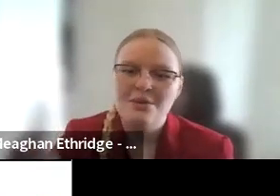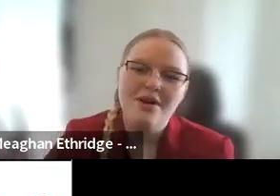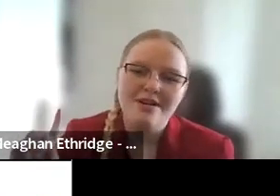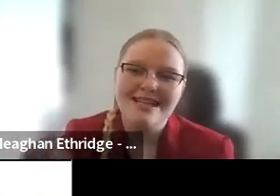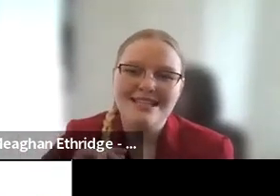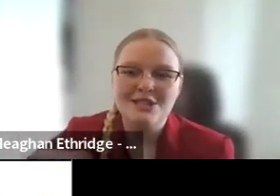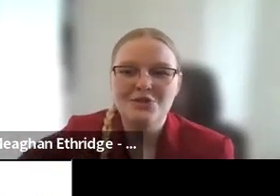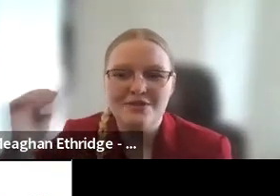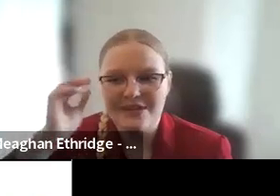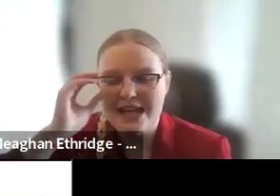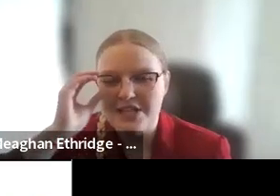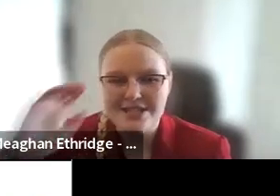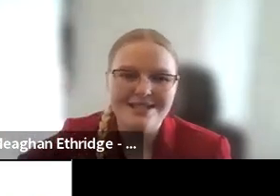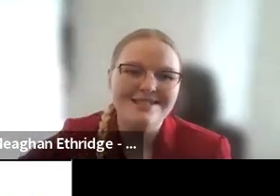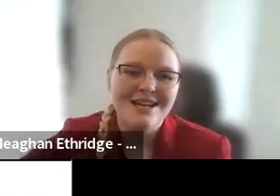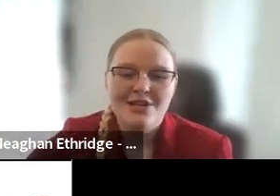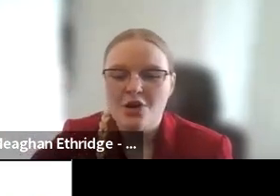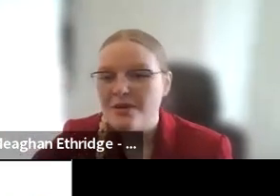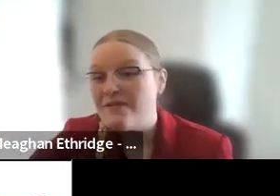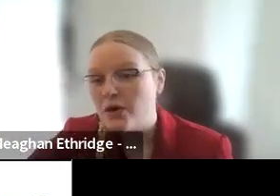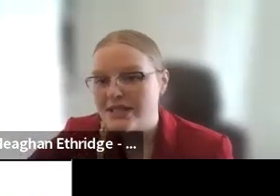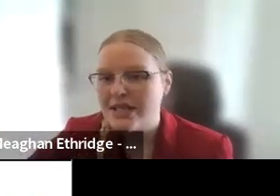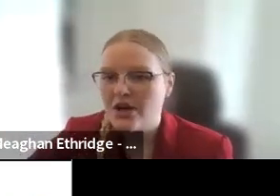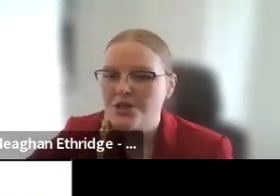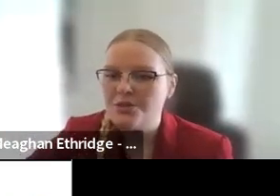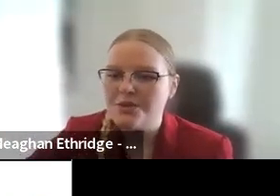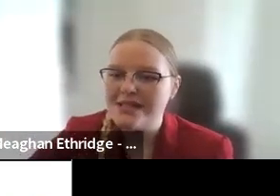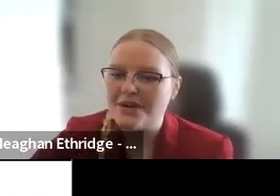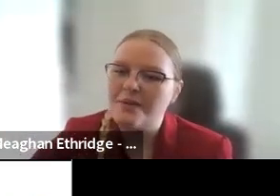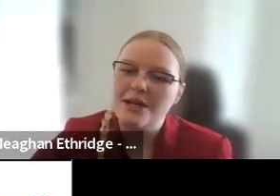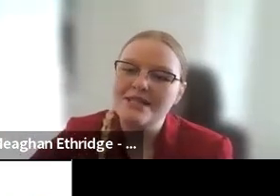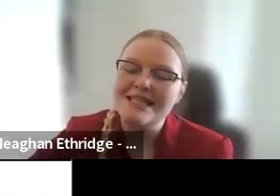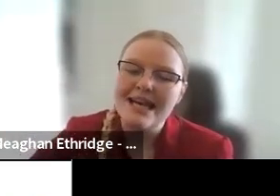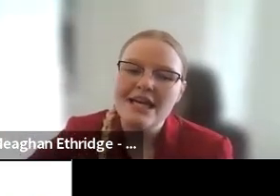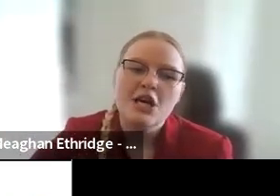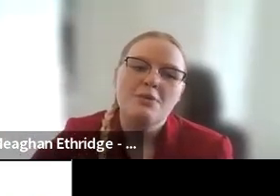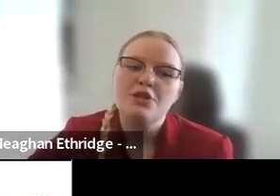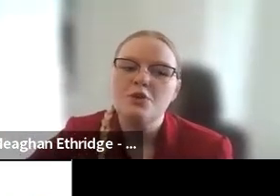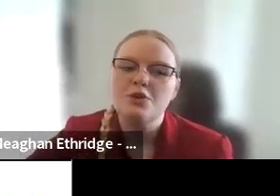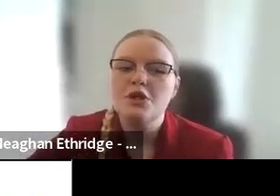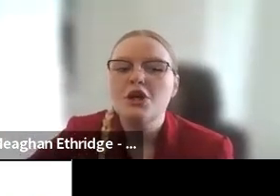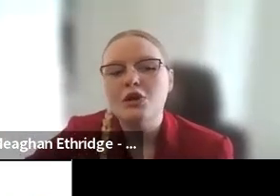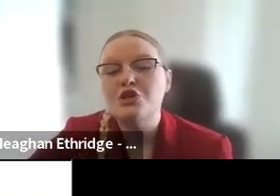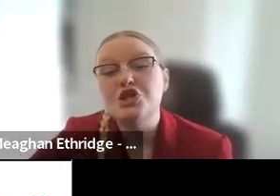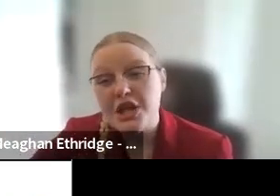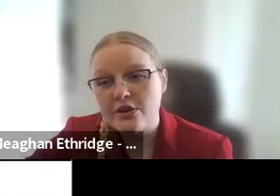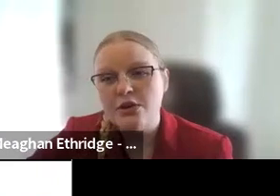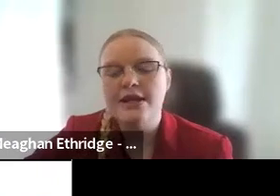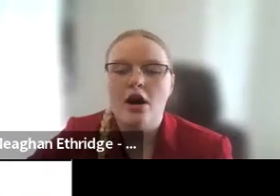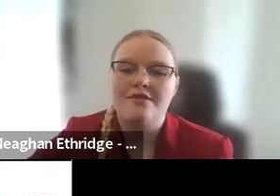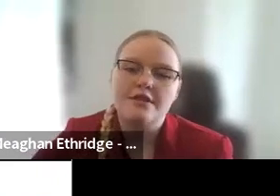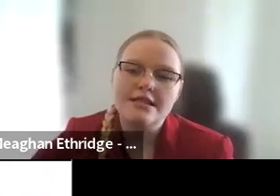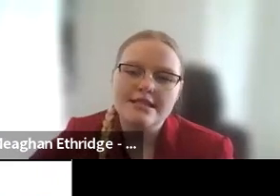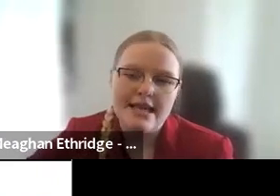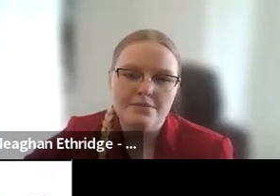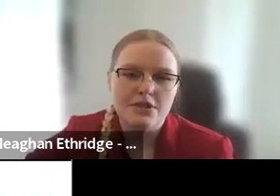people, but we are technically two different agencies. So I'll be focusing on 211 Sacramento today, but 211 YOLO